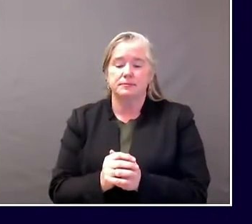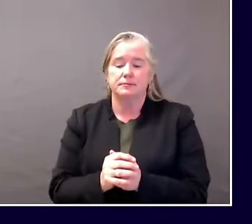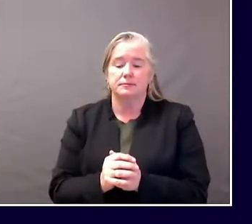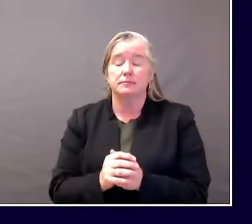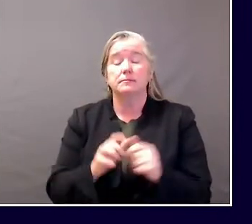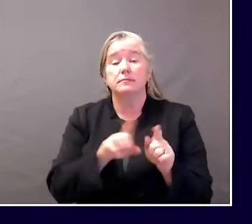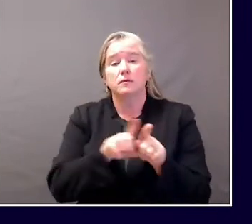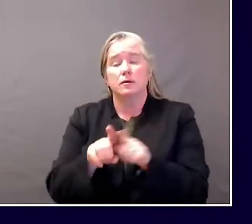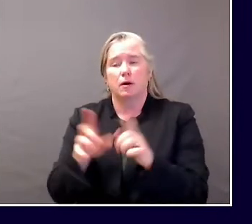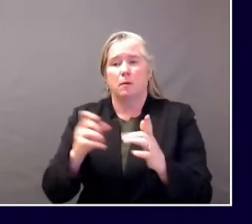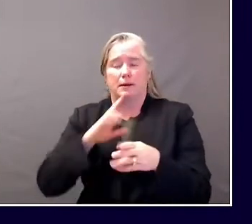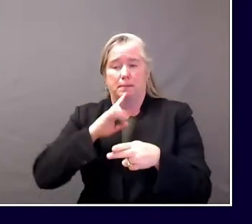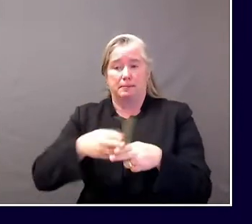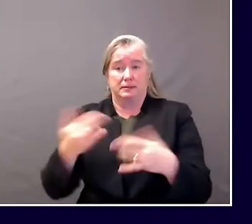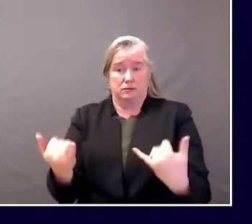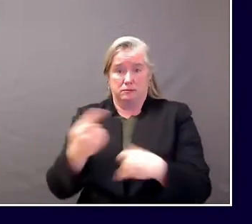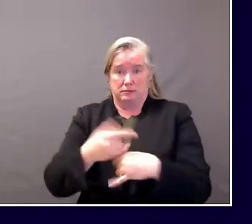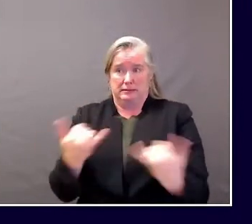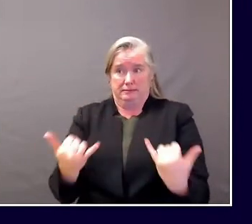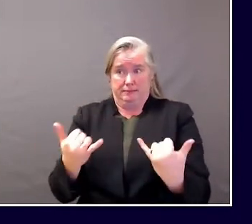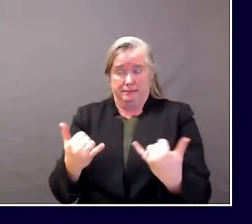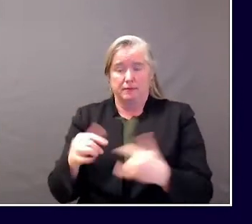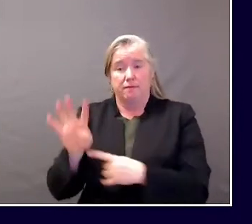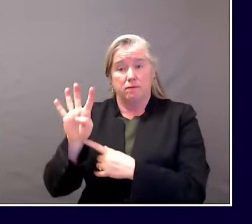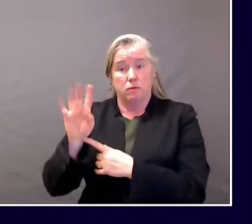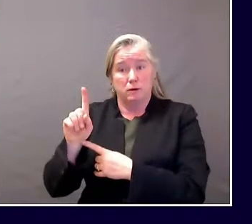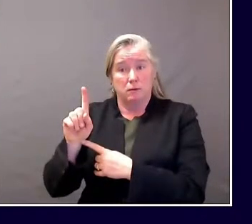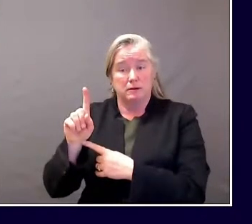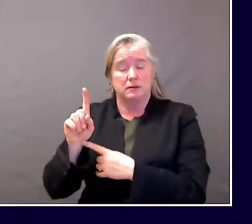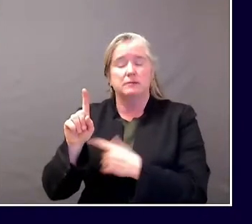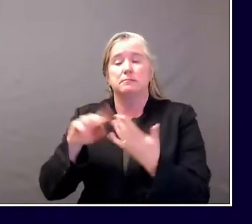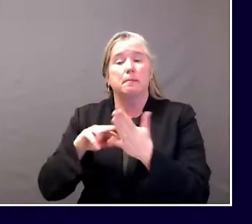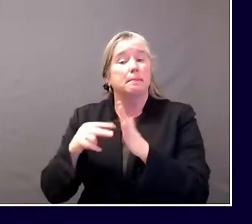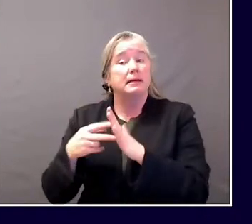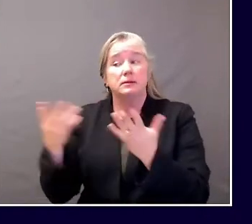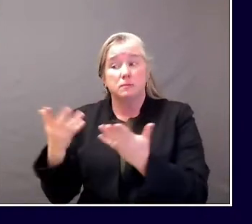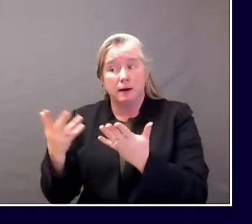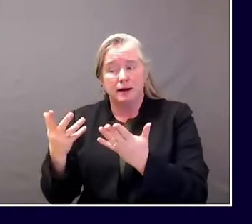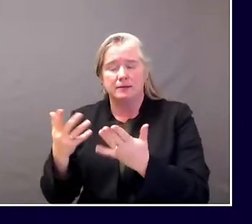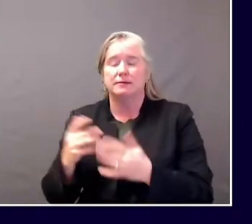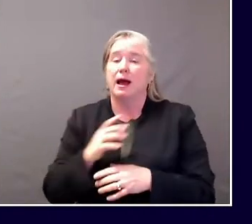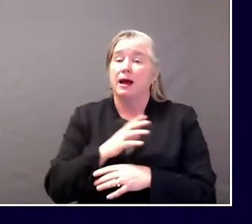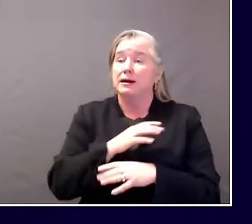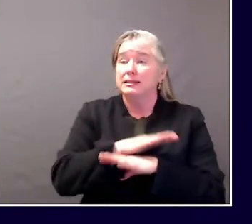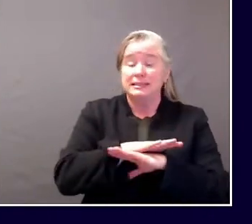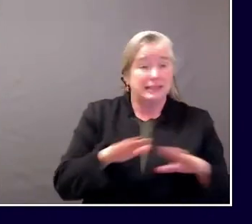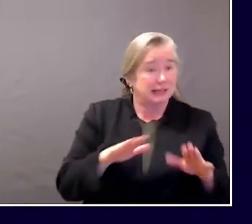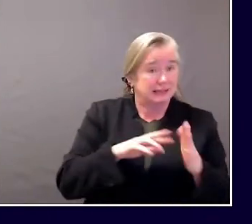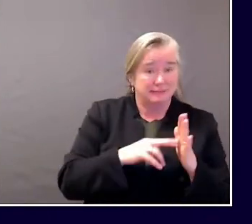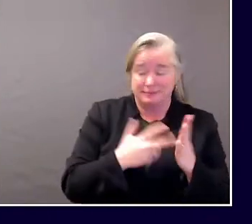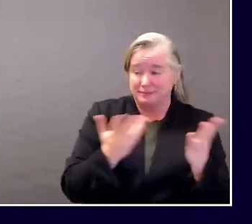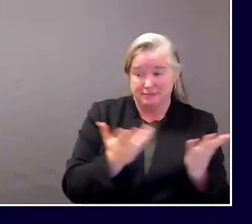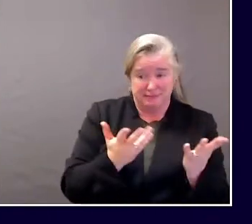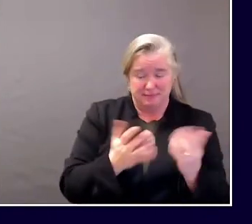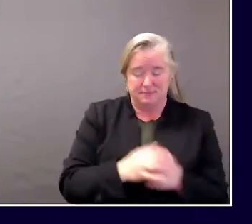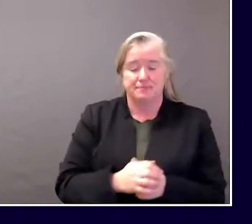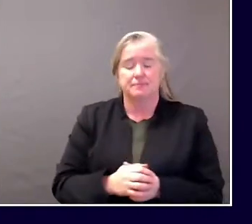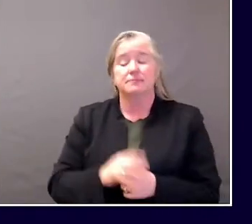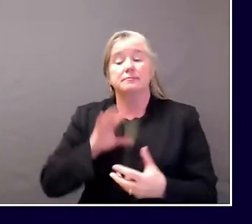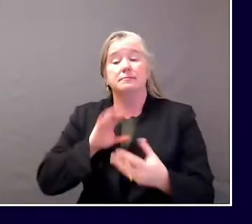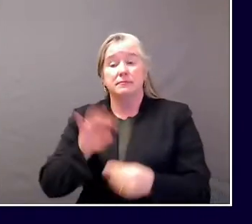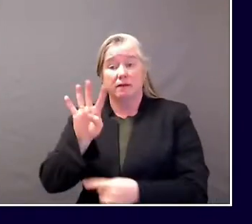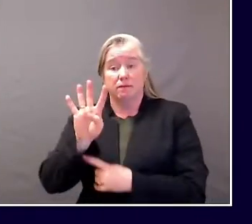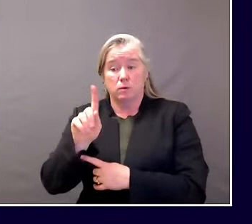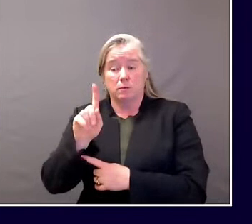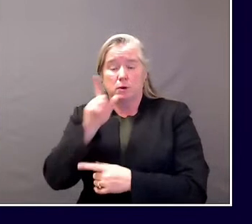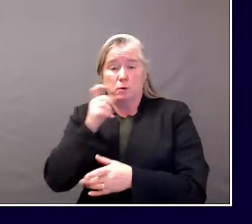right up at the top today is what that number means and what it does not mean. Of those 41 individuals who have